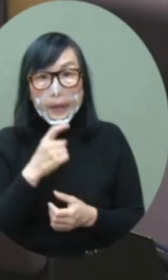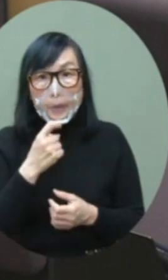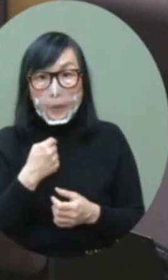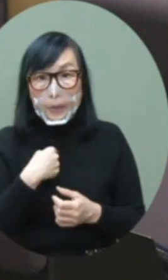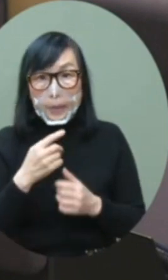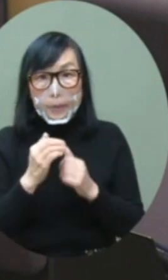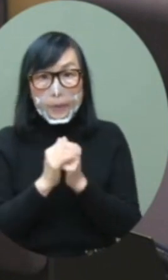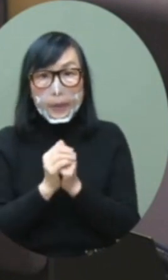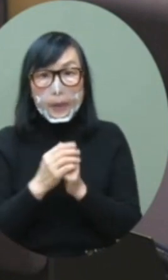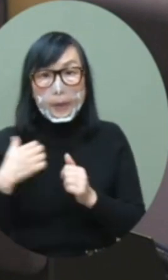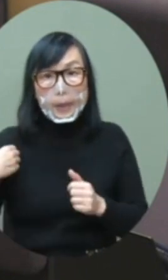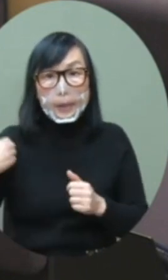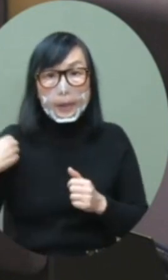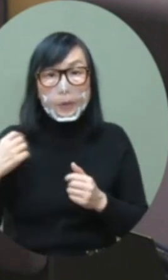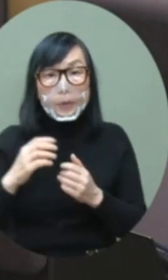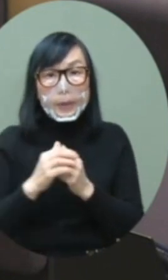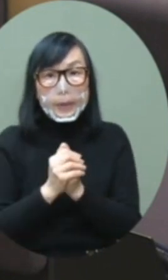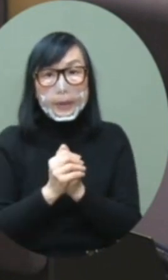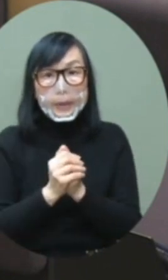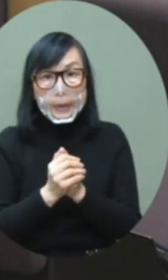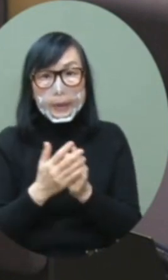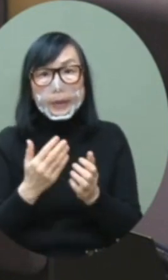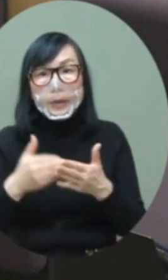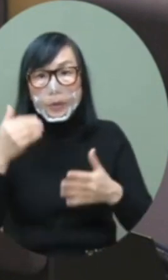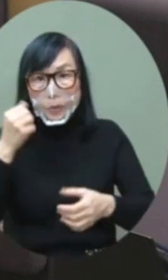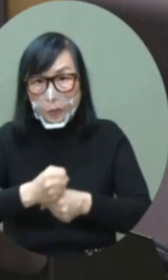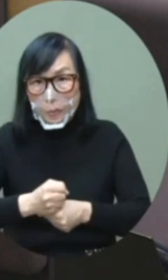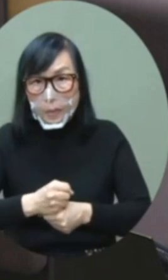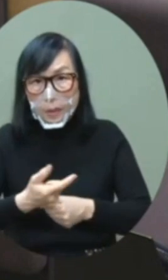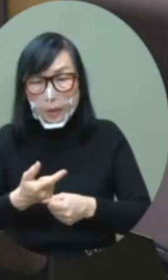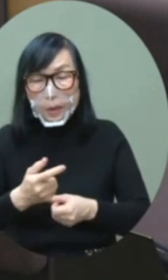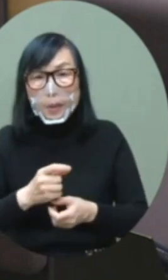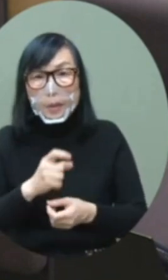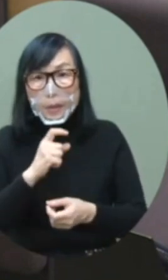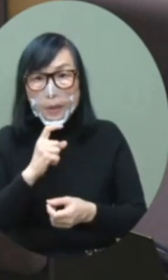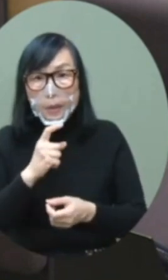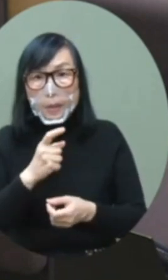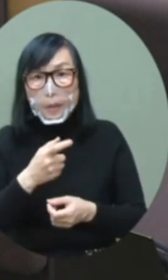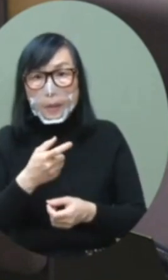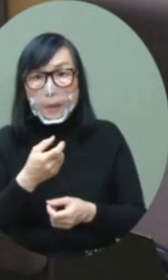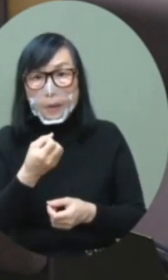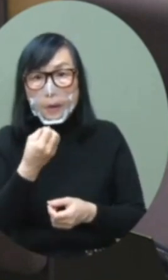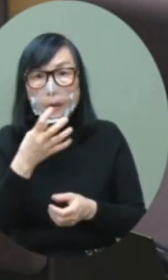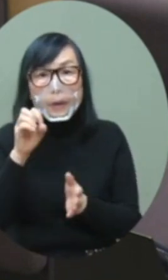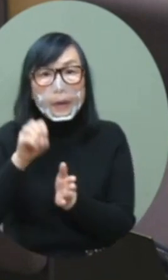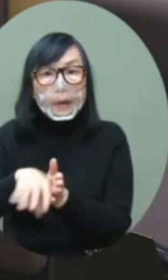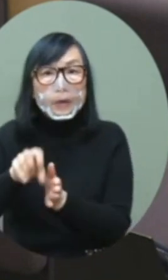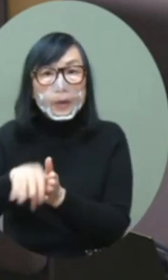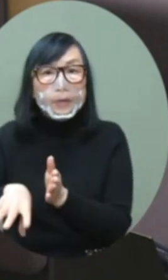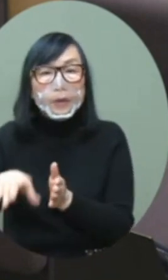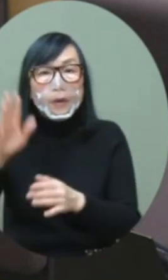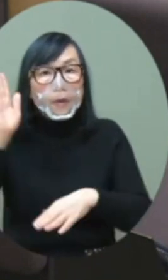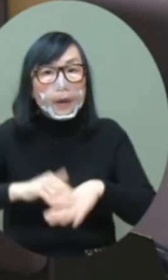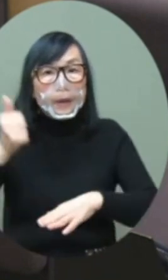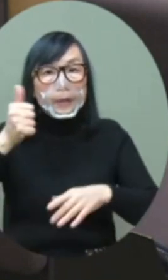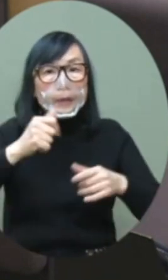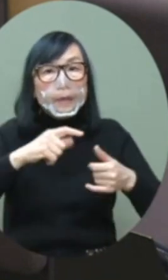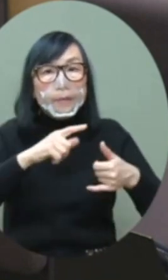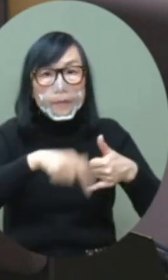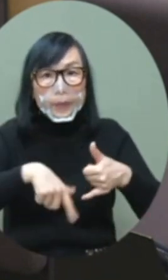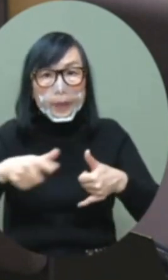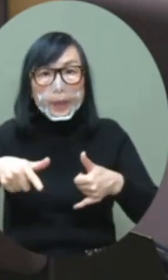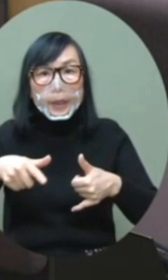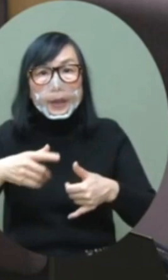massive brain drain and when Hong Kong's international status was at stake? And is there a roadmap for resuming normal living in the